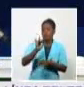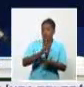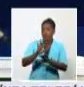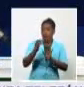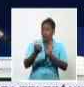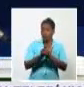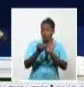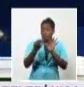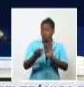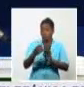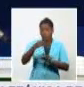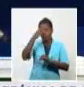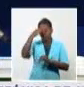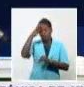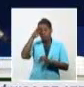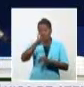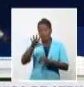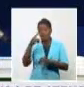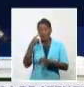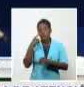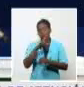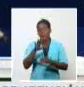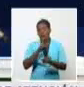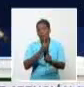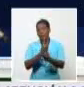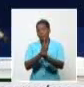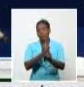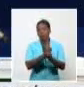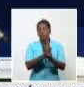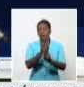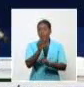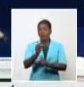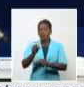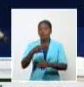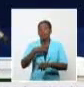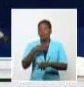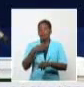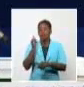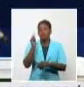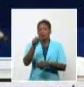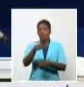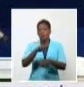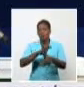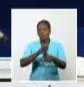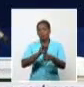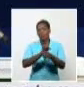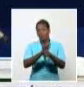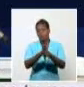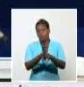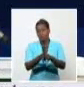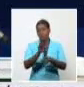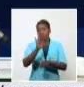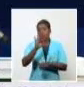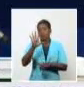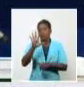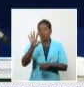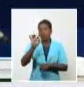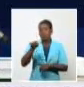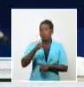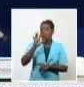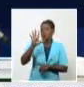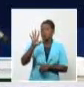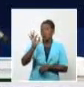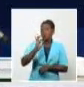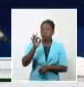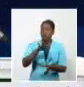1,537 confirmed cases in our country, 85.5% of the cases studied are contacts of confirmed